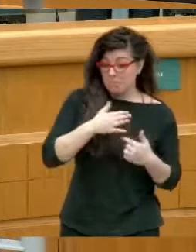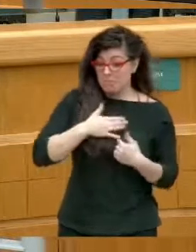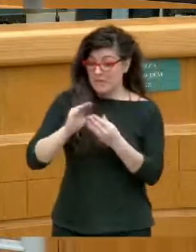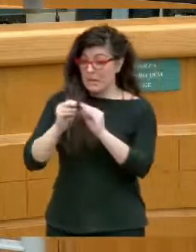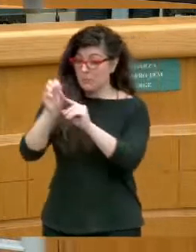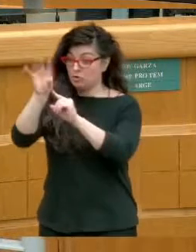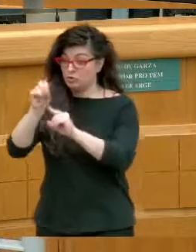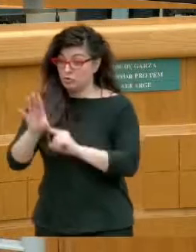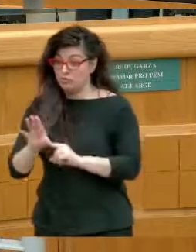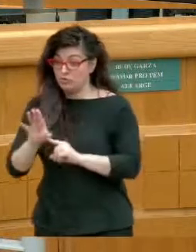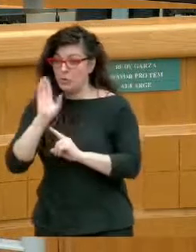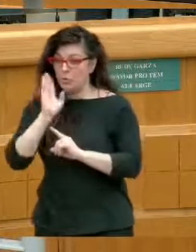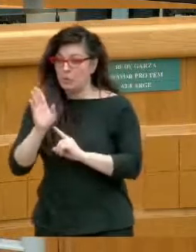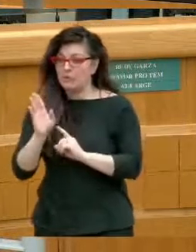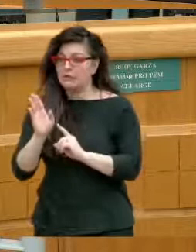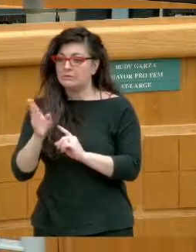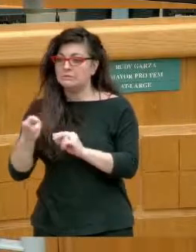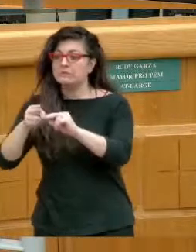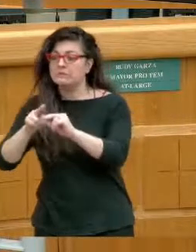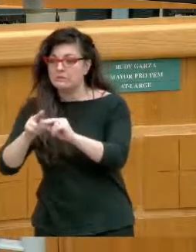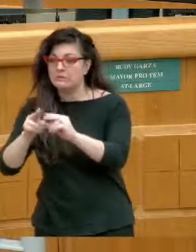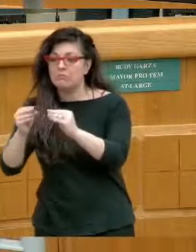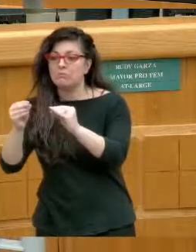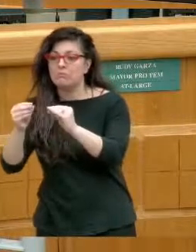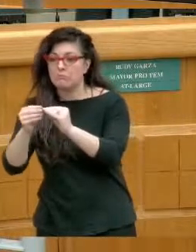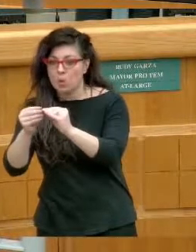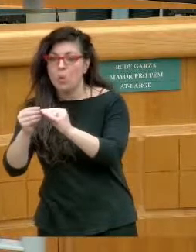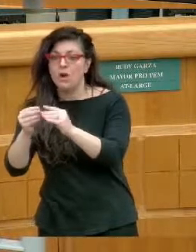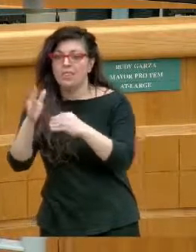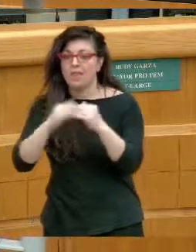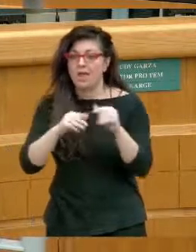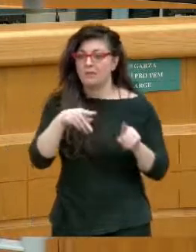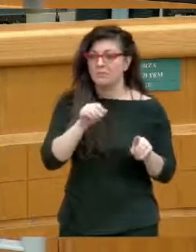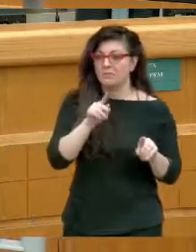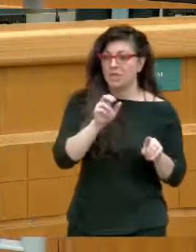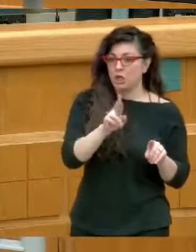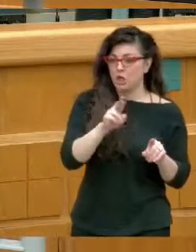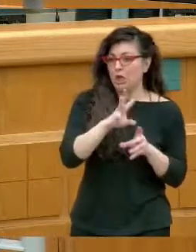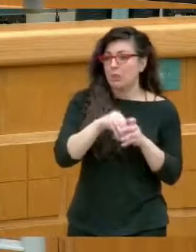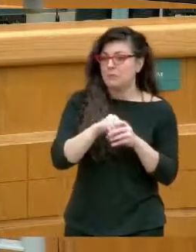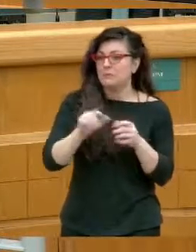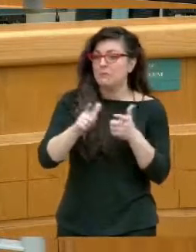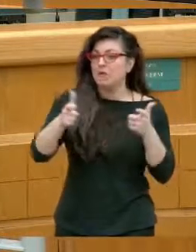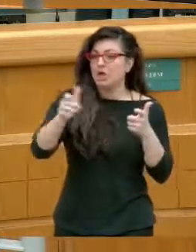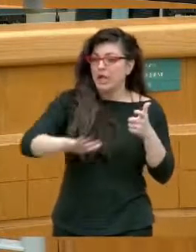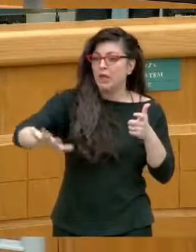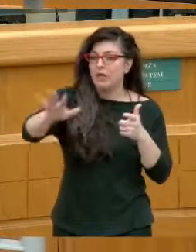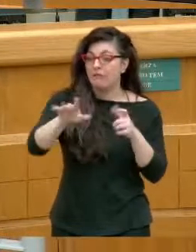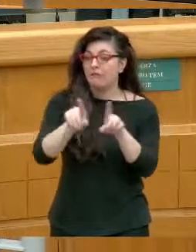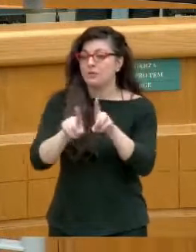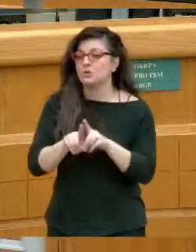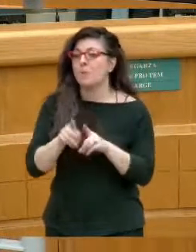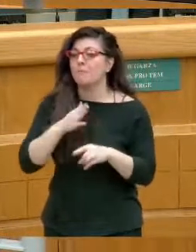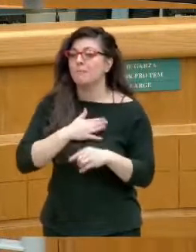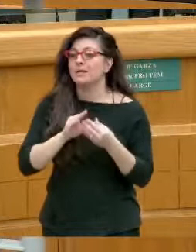and also my numbers are generally from yesterday, so they won't be updated with the last hour's information.